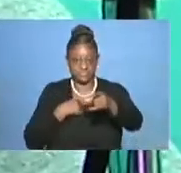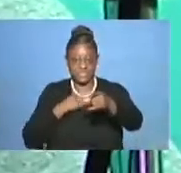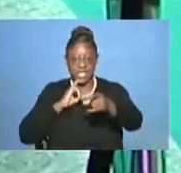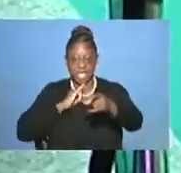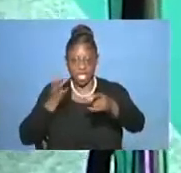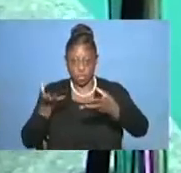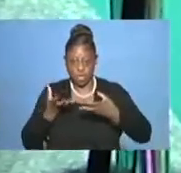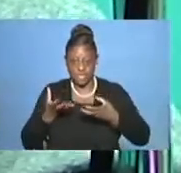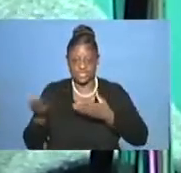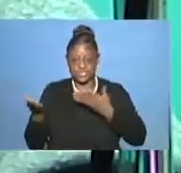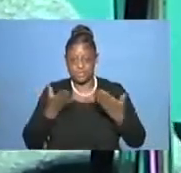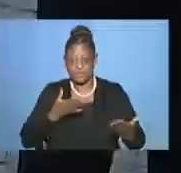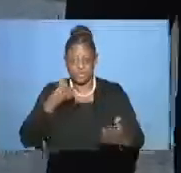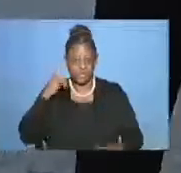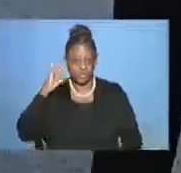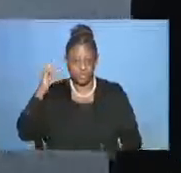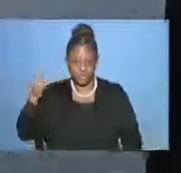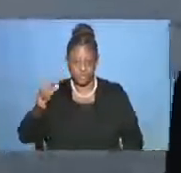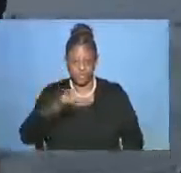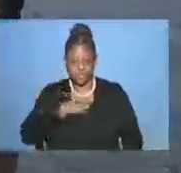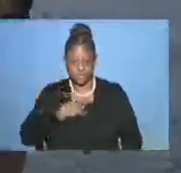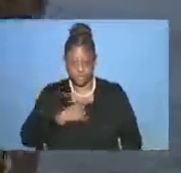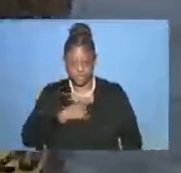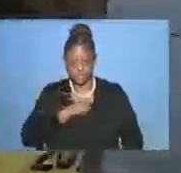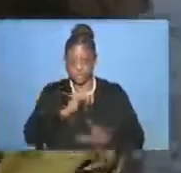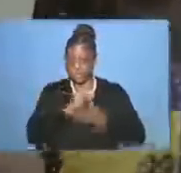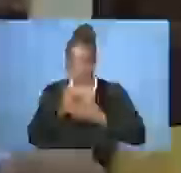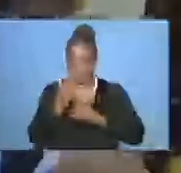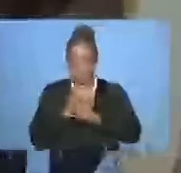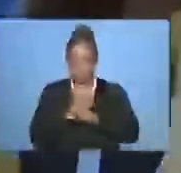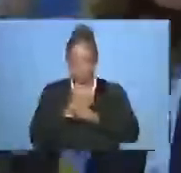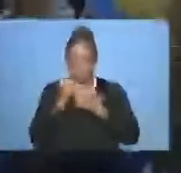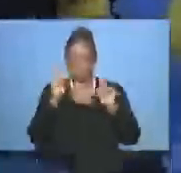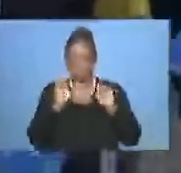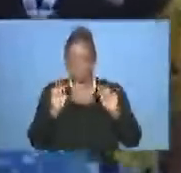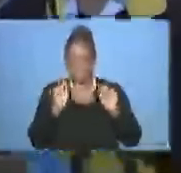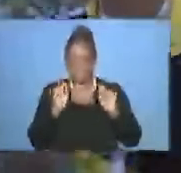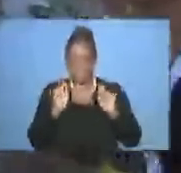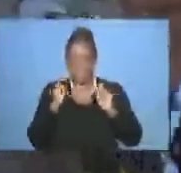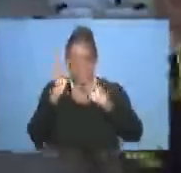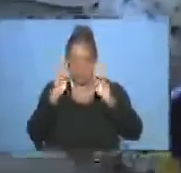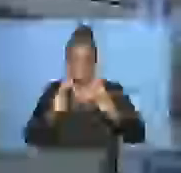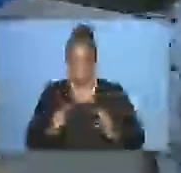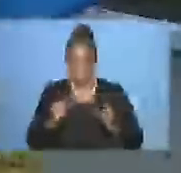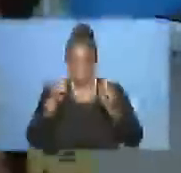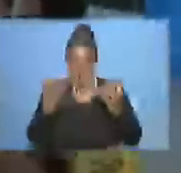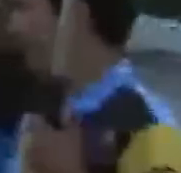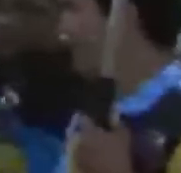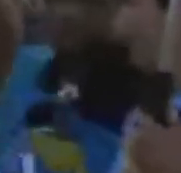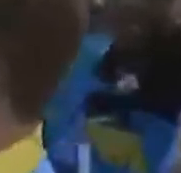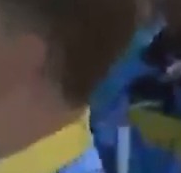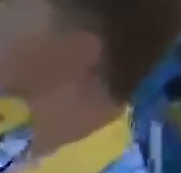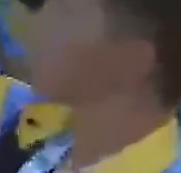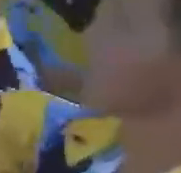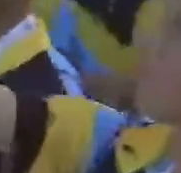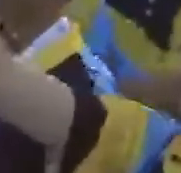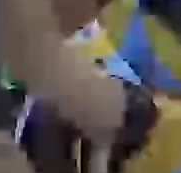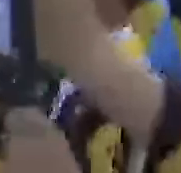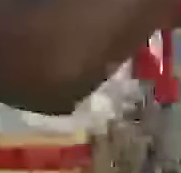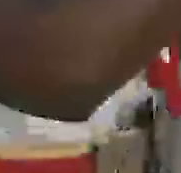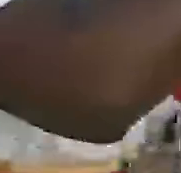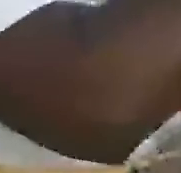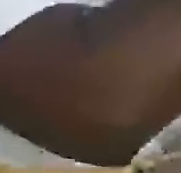bring back a gold medal. And that's been Look at Your Sports. This Tuesday, a check on weather when we return.